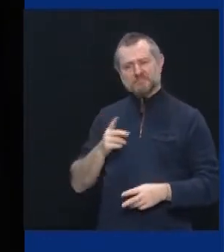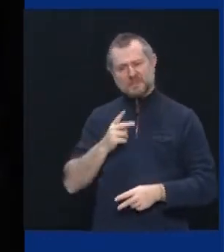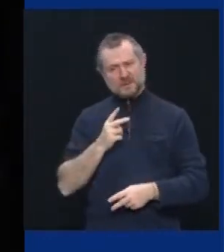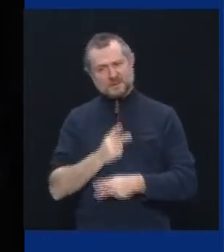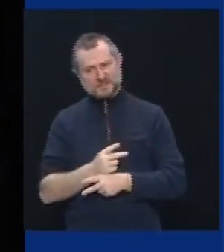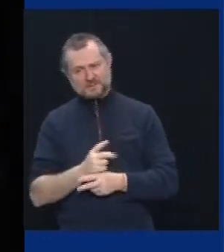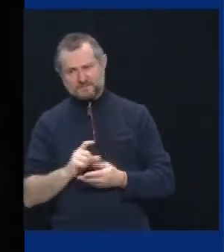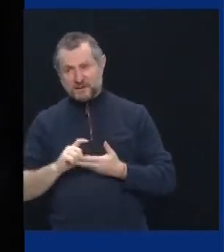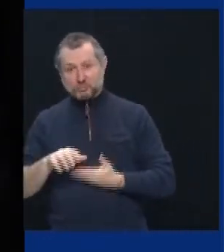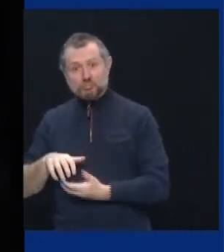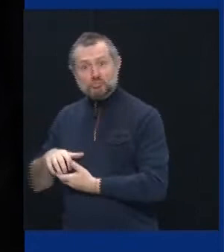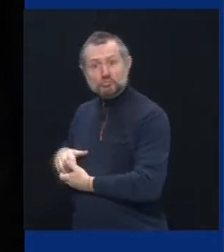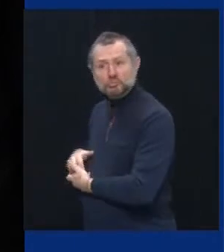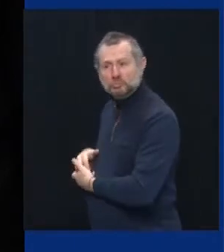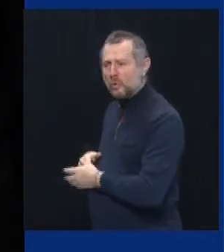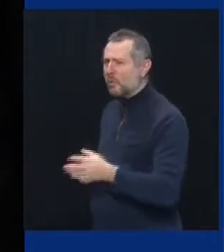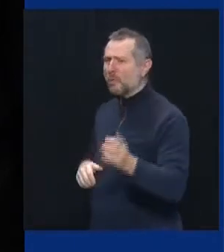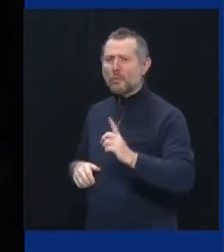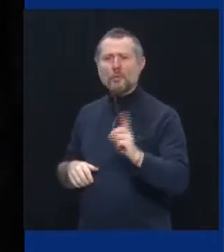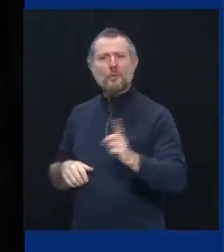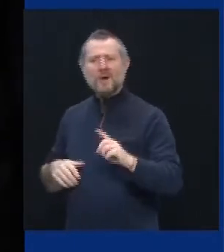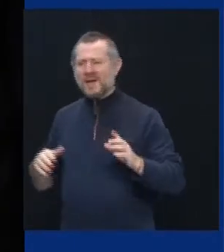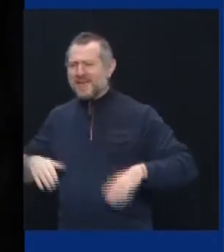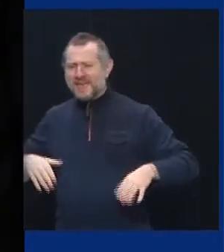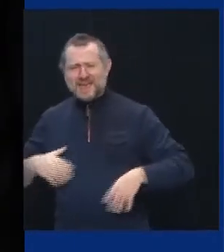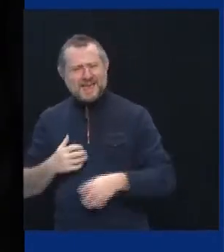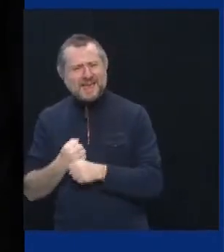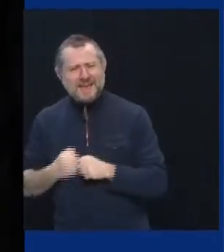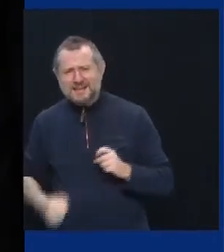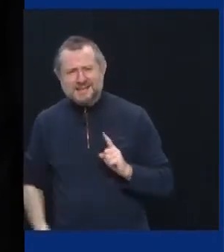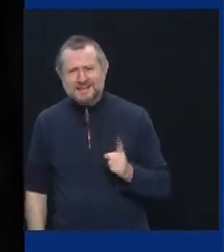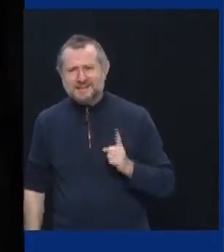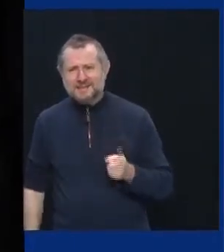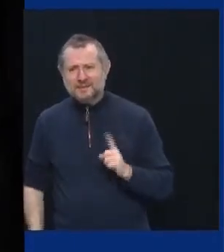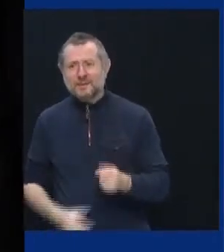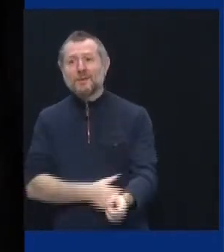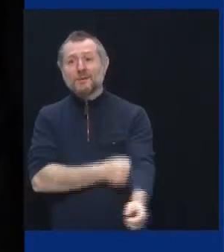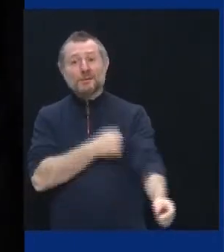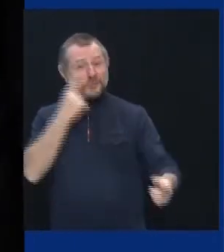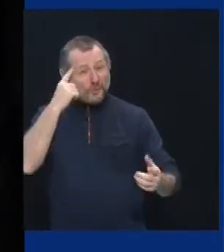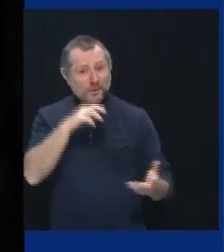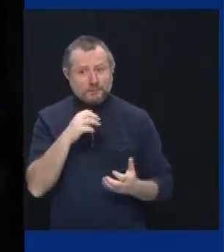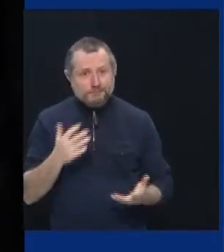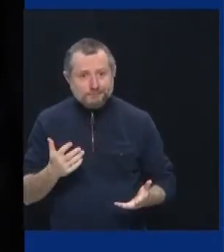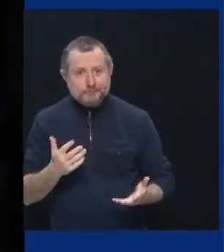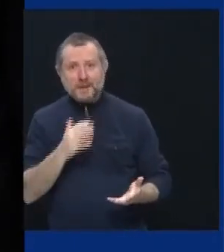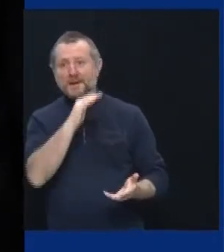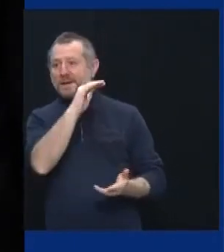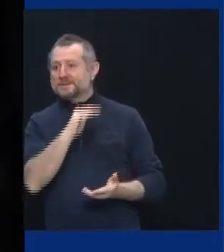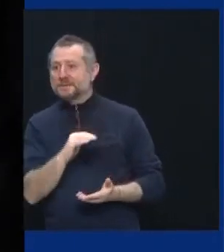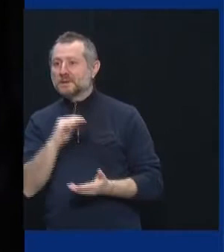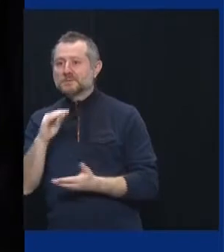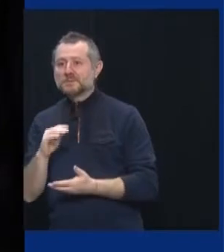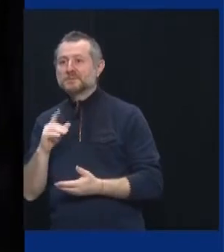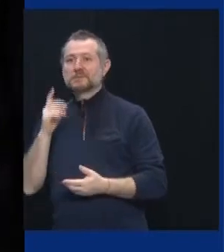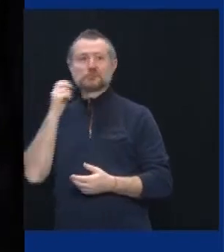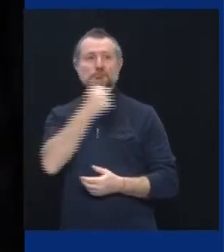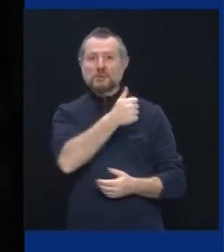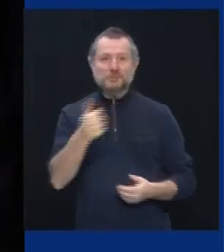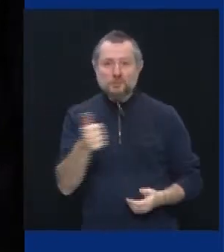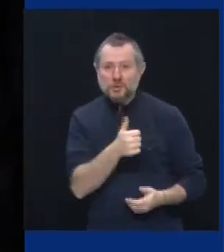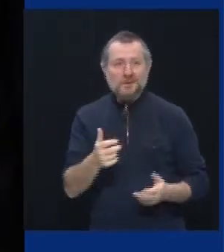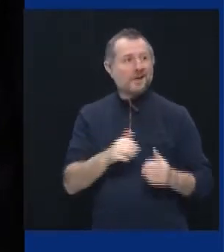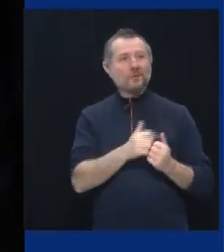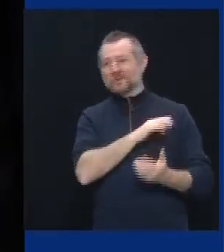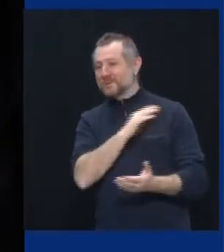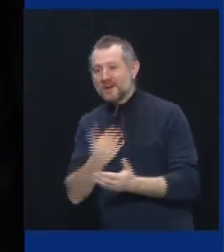time when he thought he was going to get the vaccine, the weather stopped it. The transportation. And so now we have the